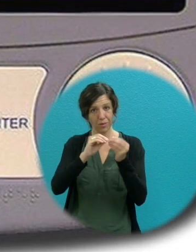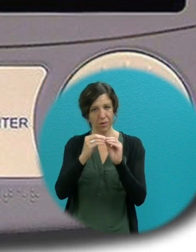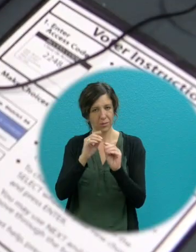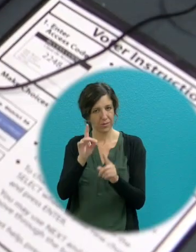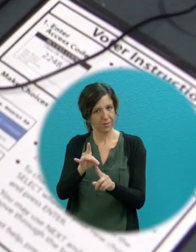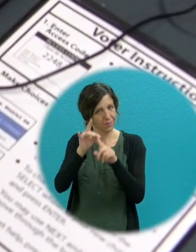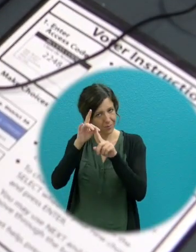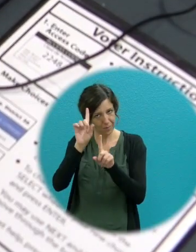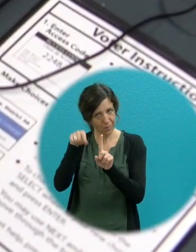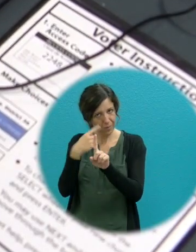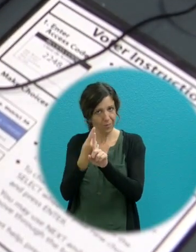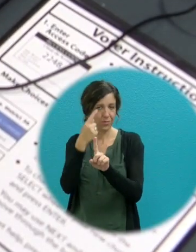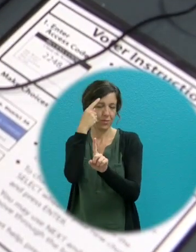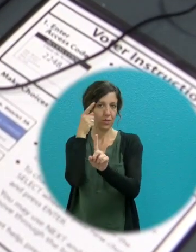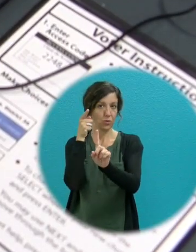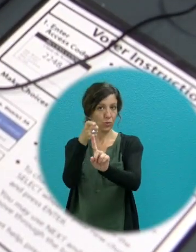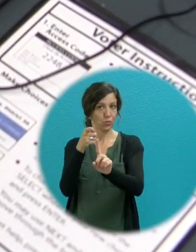voting.